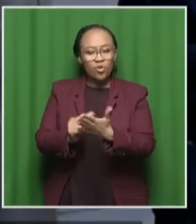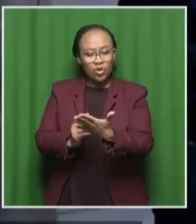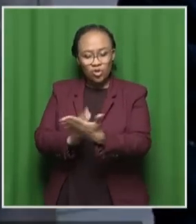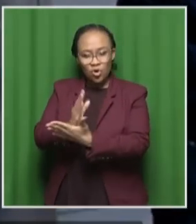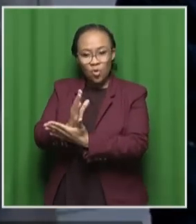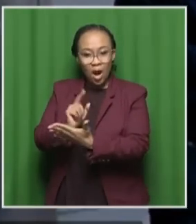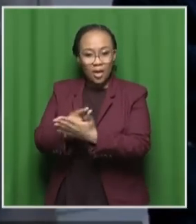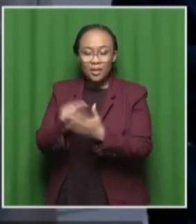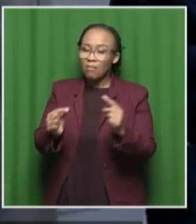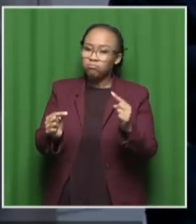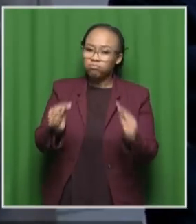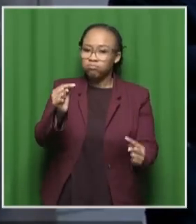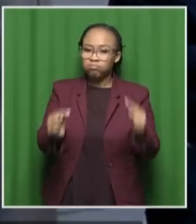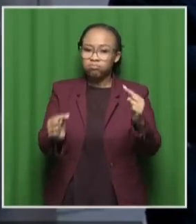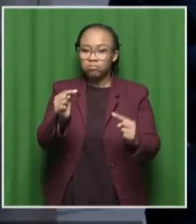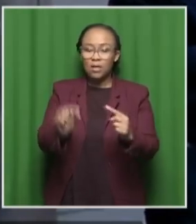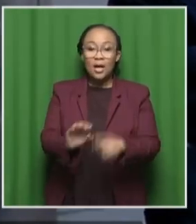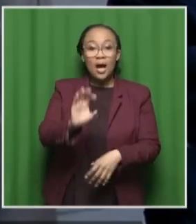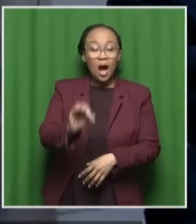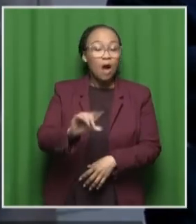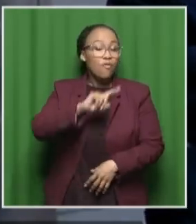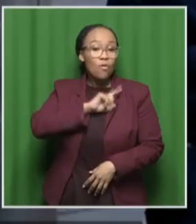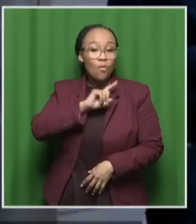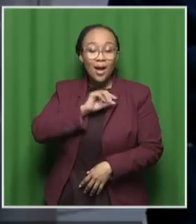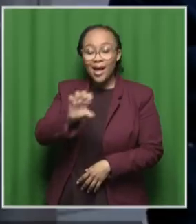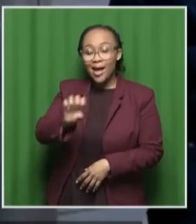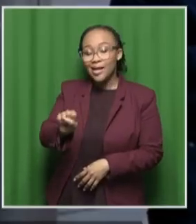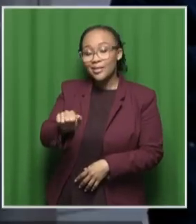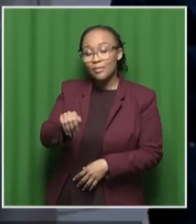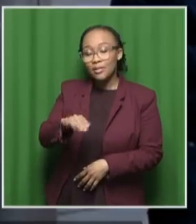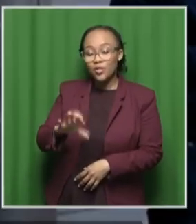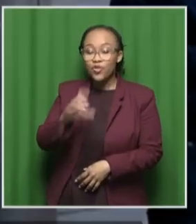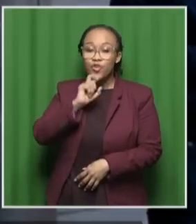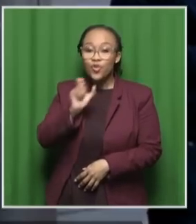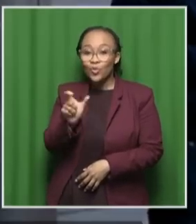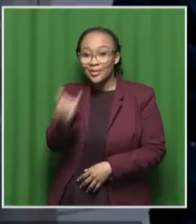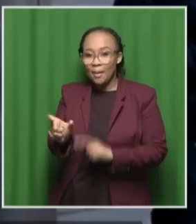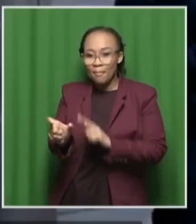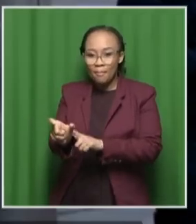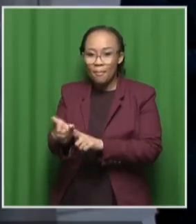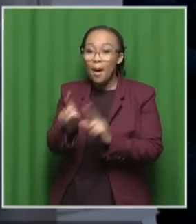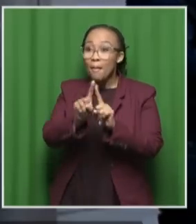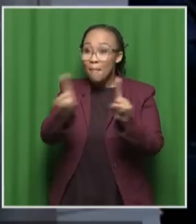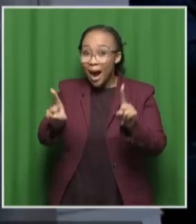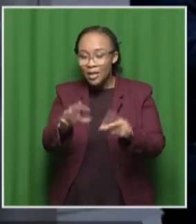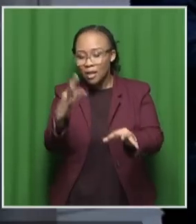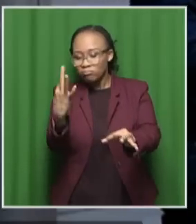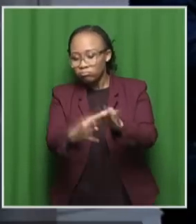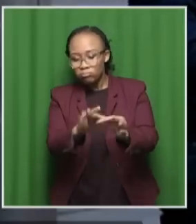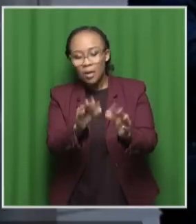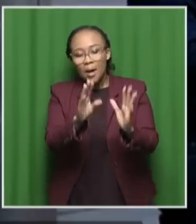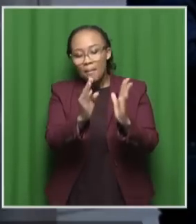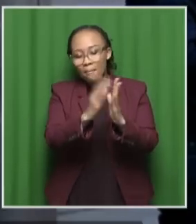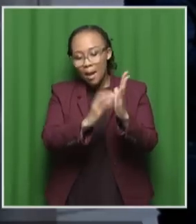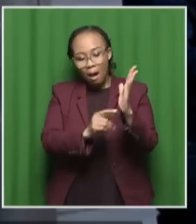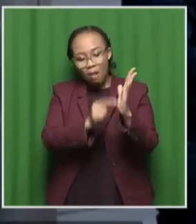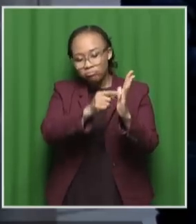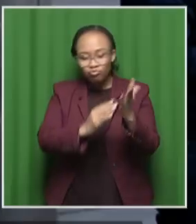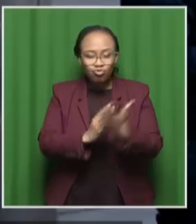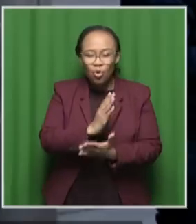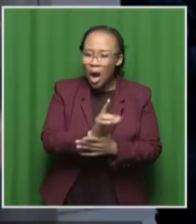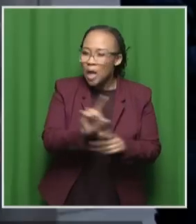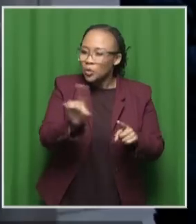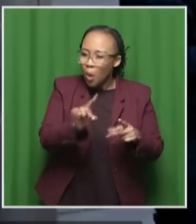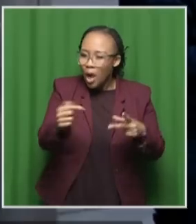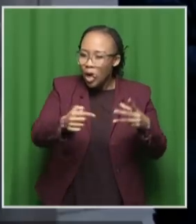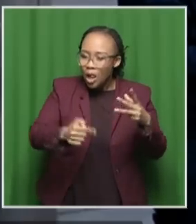being infringed upon by the SABC using this term, they haven't spelt it out in papers what exactly those rights are and how they're being